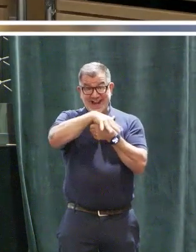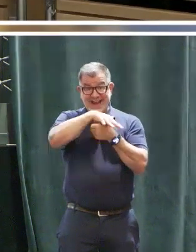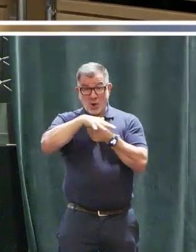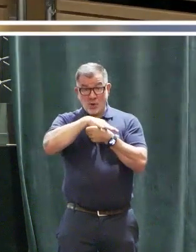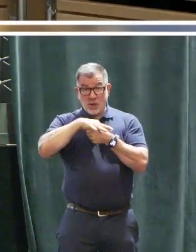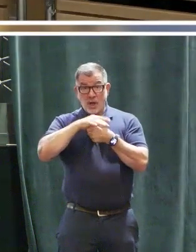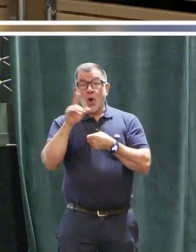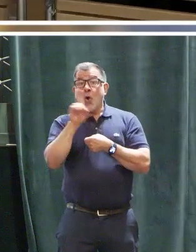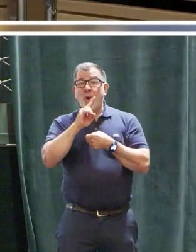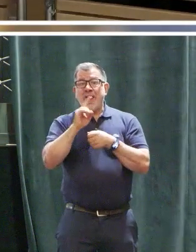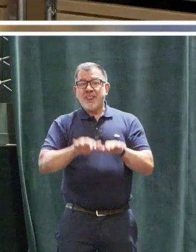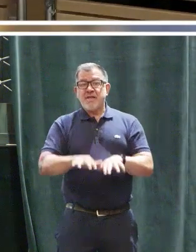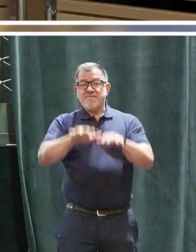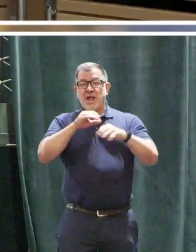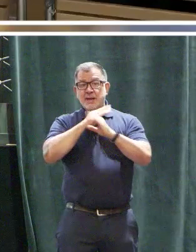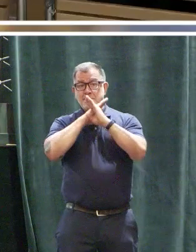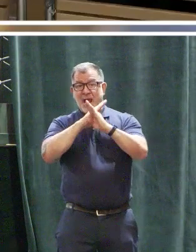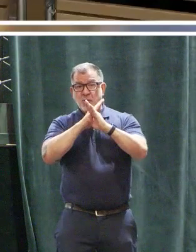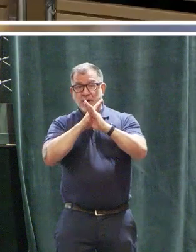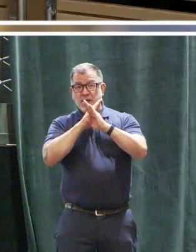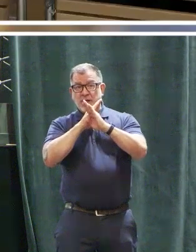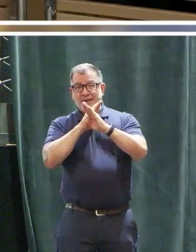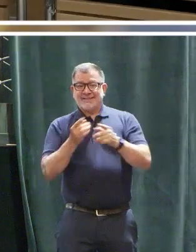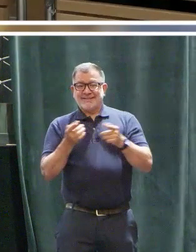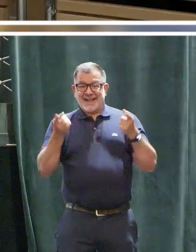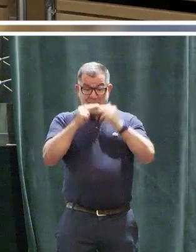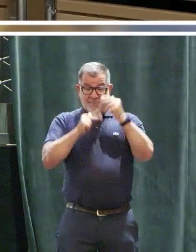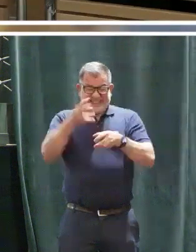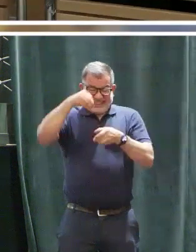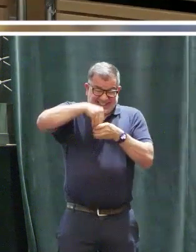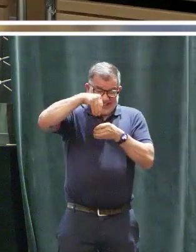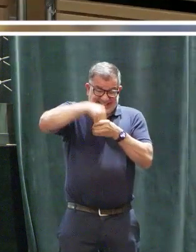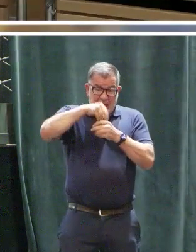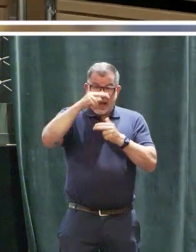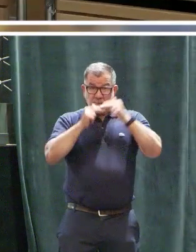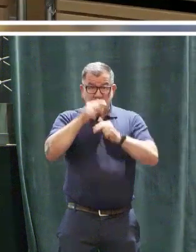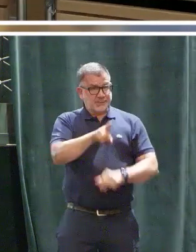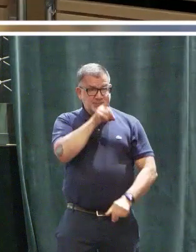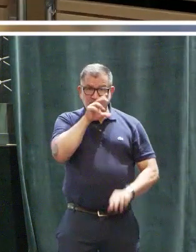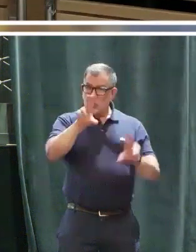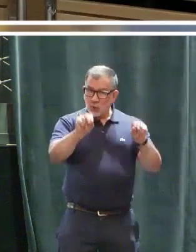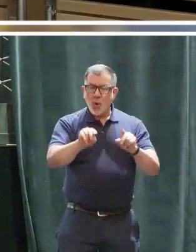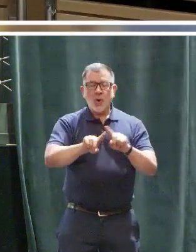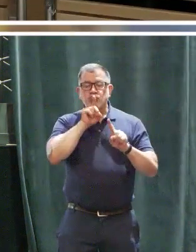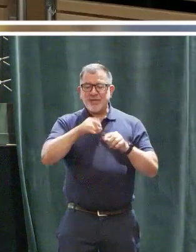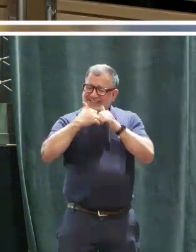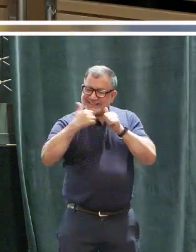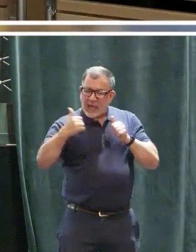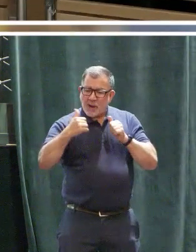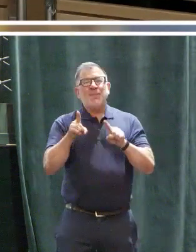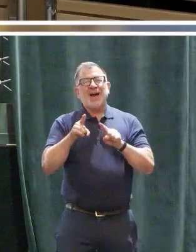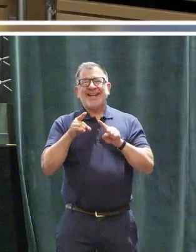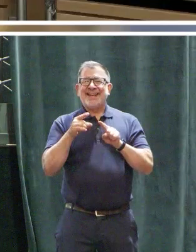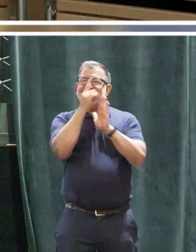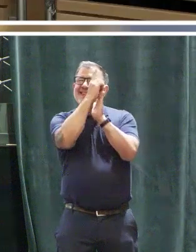actually integrated within any existing buildings. So they're very separate, but they are designed to be